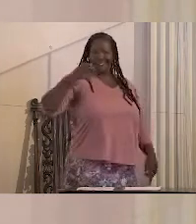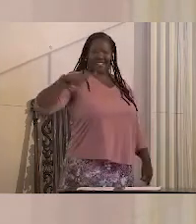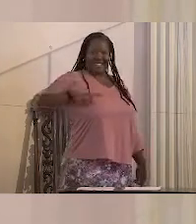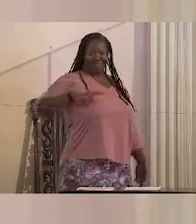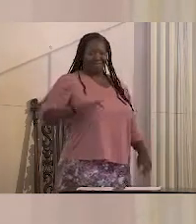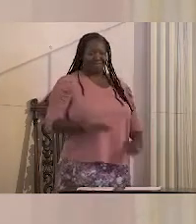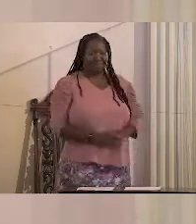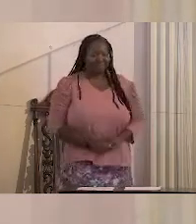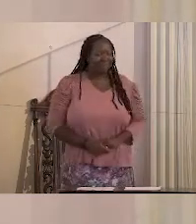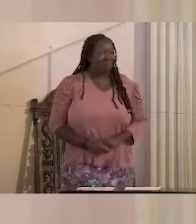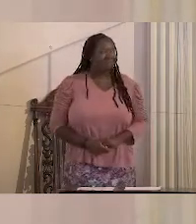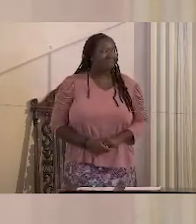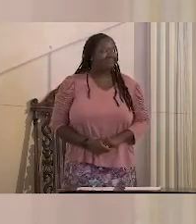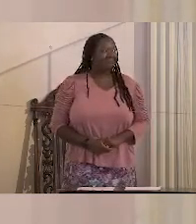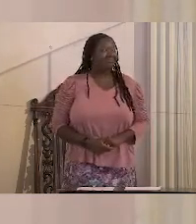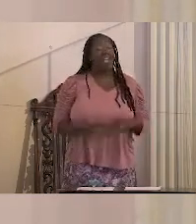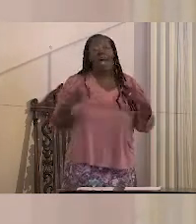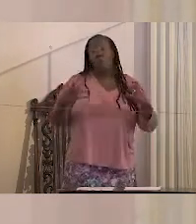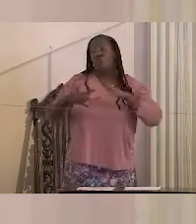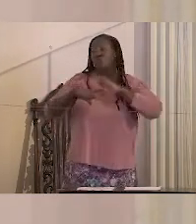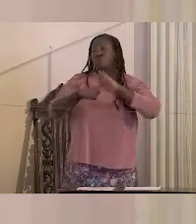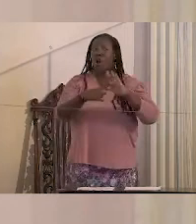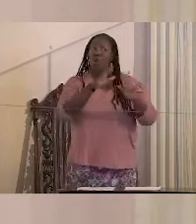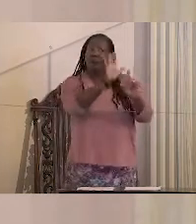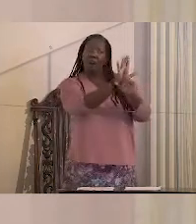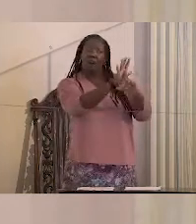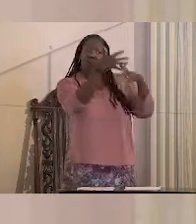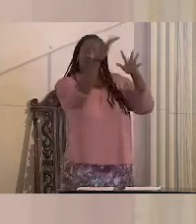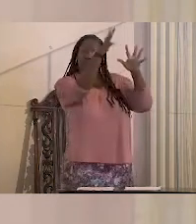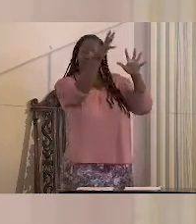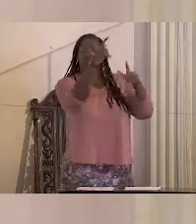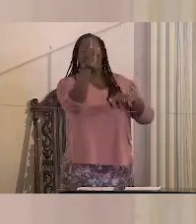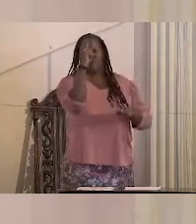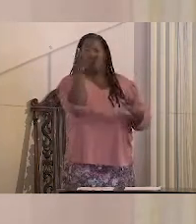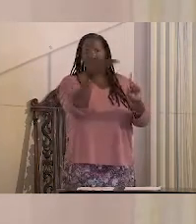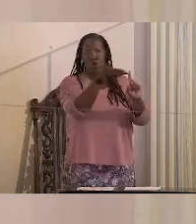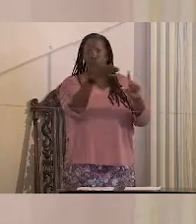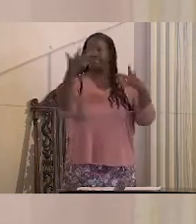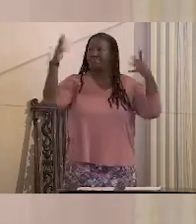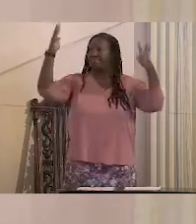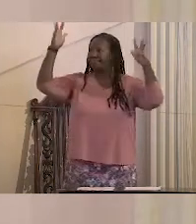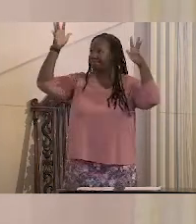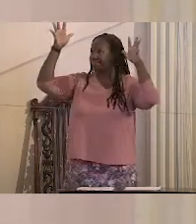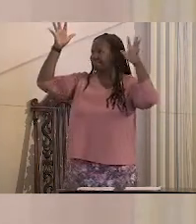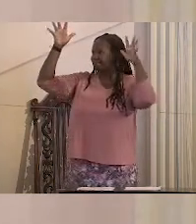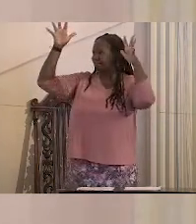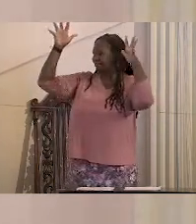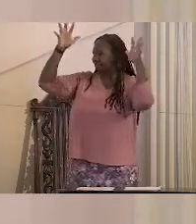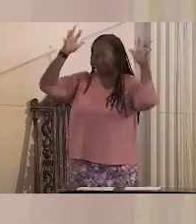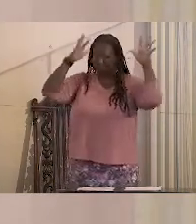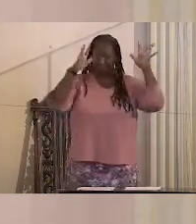I'm wondering if we can show our appreciation for Reverend Louise.